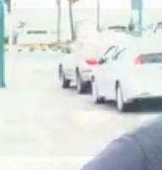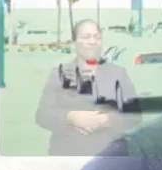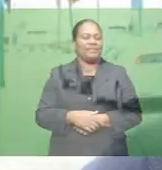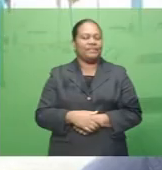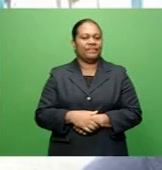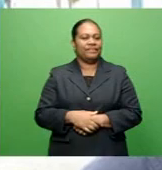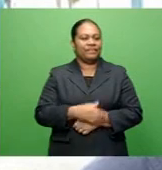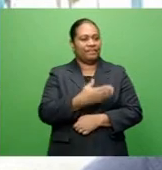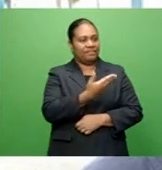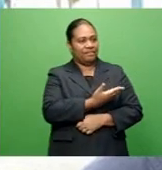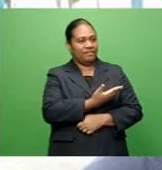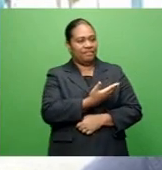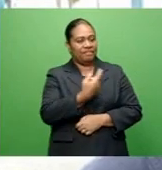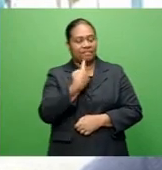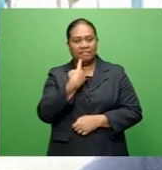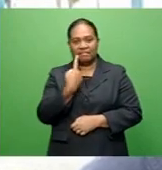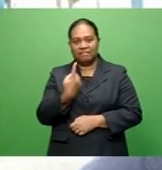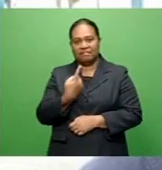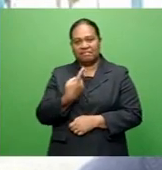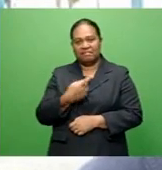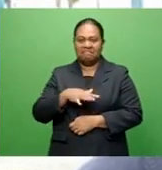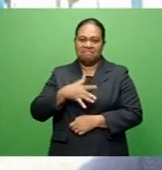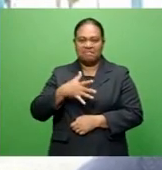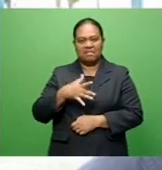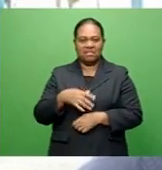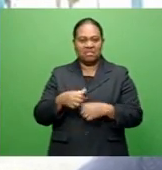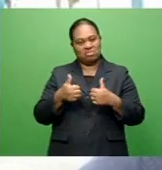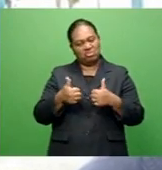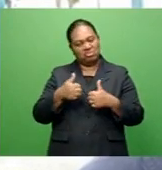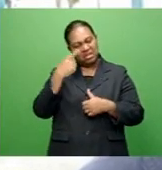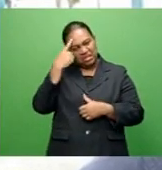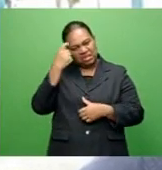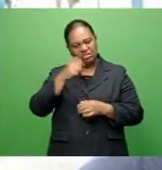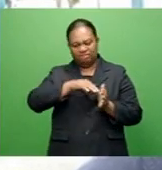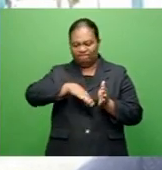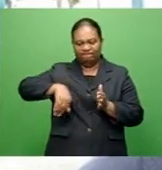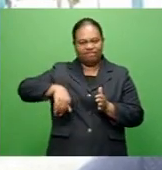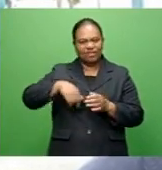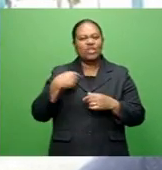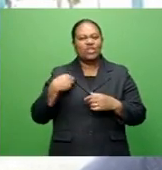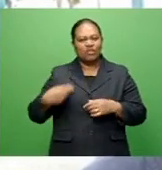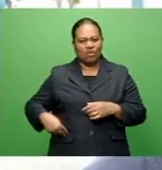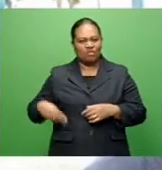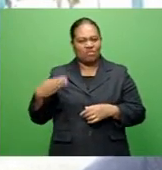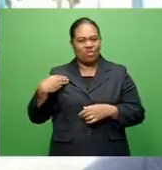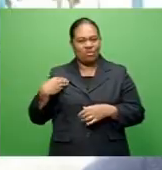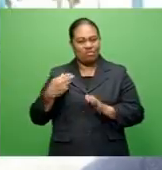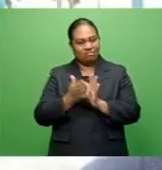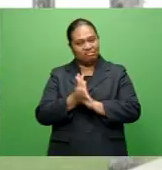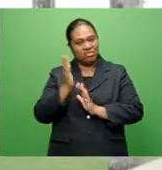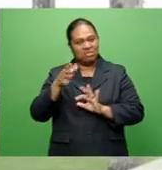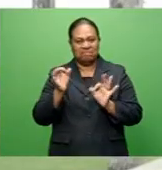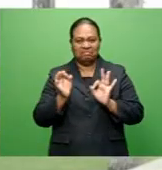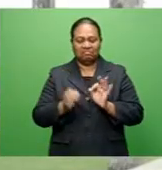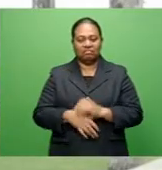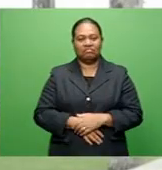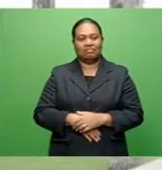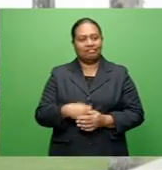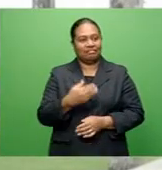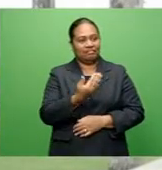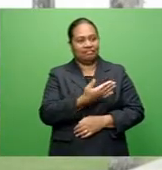I think maybe for a year it would be a good idea to just scrap out the uniforms, just come with whatever you have on.